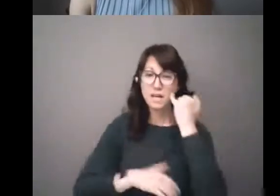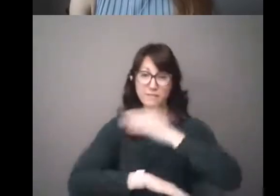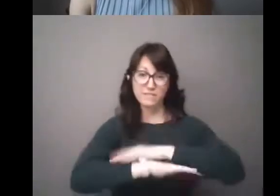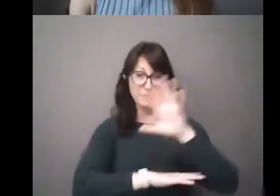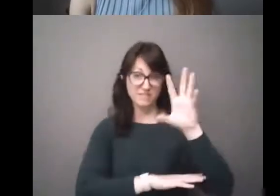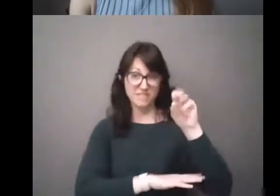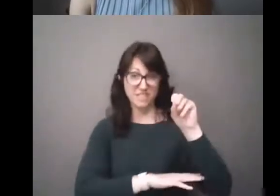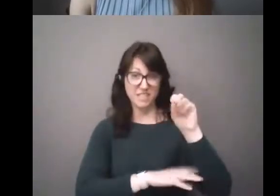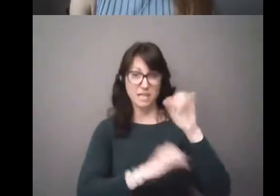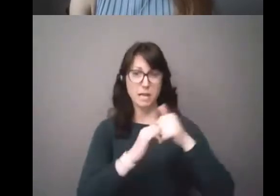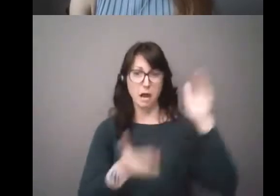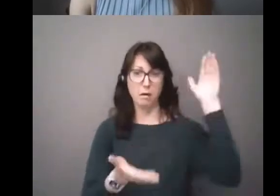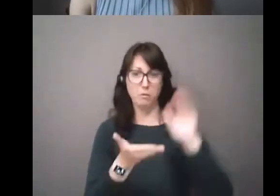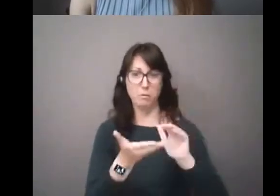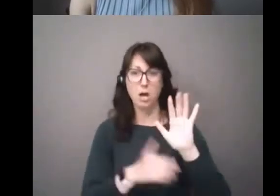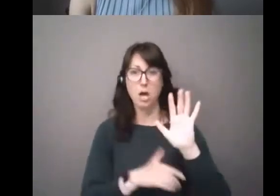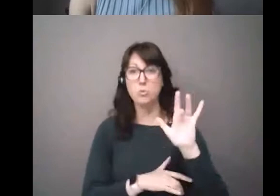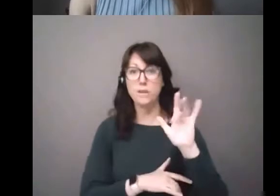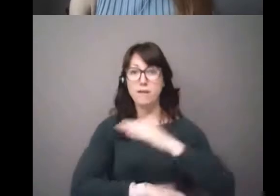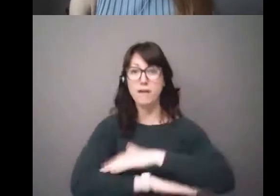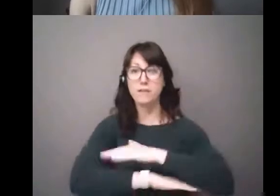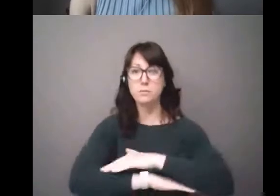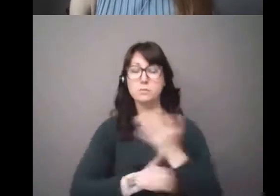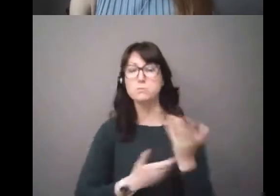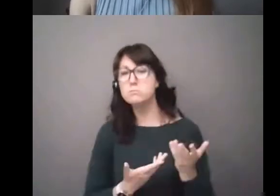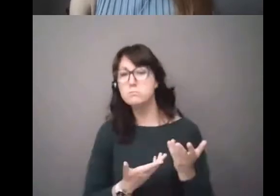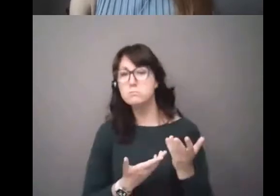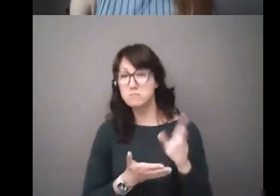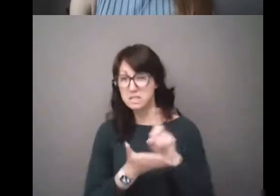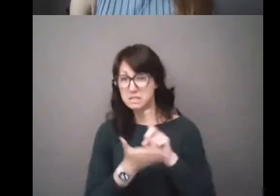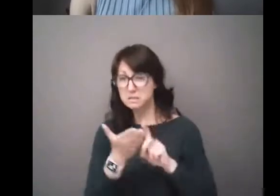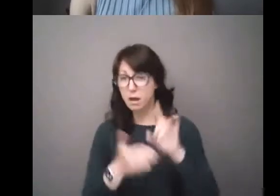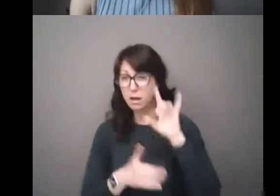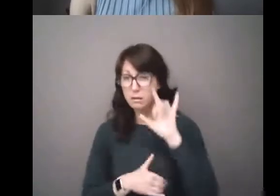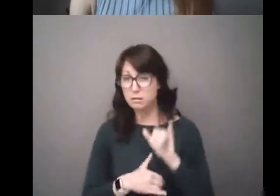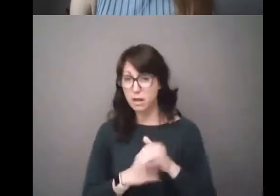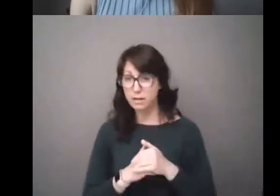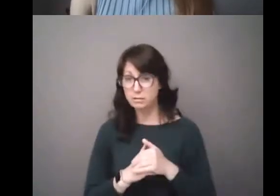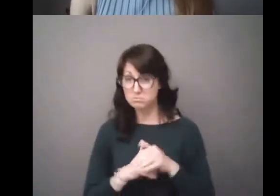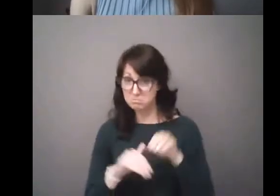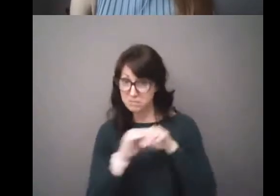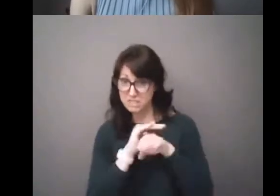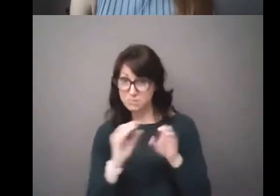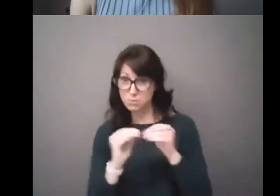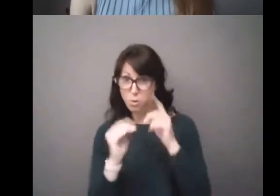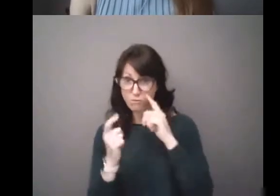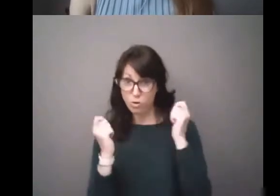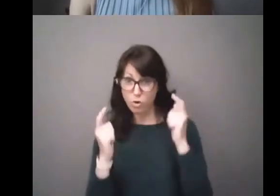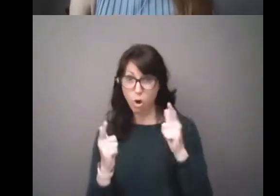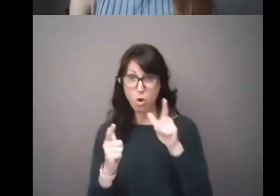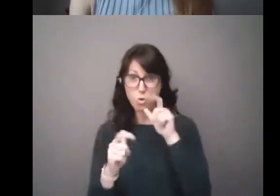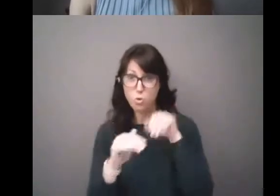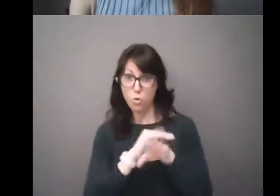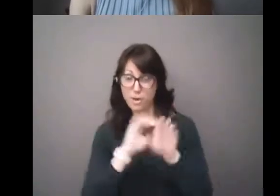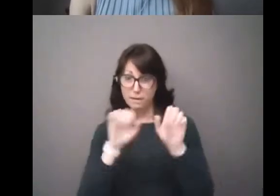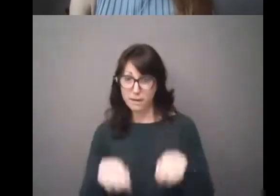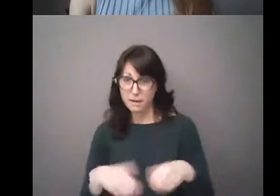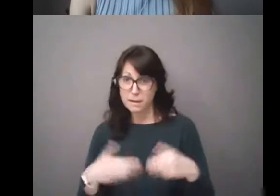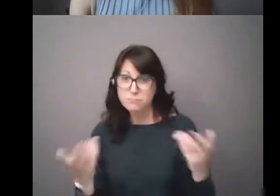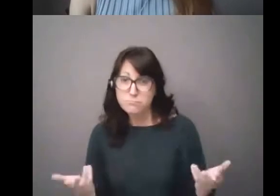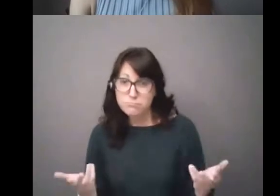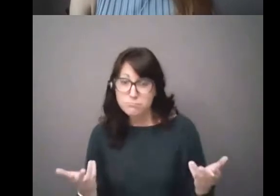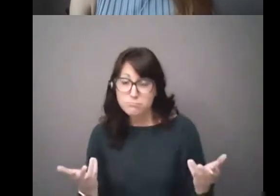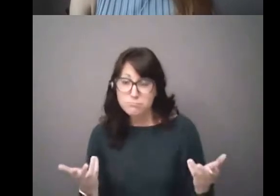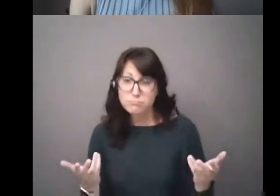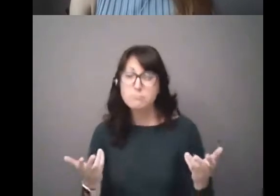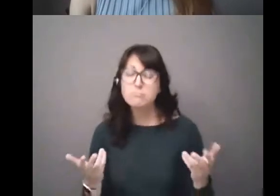now might have to have 25, how will that design be more accessible for everyone so that everyone, even people